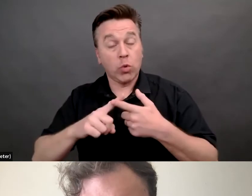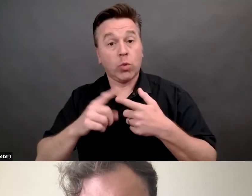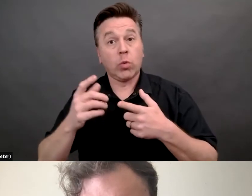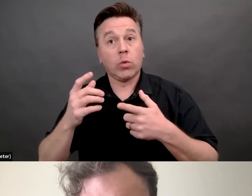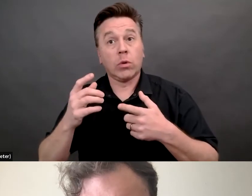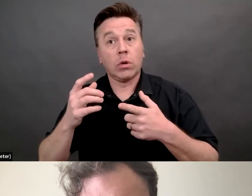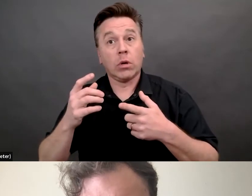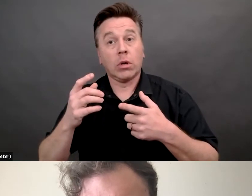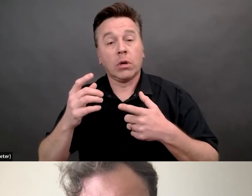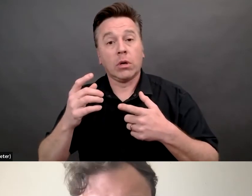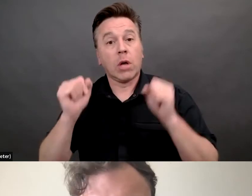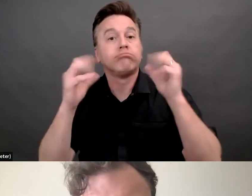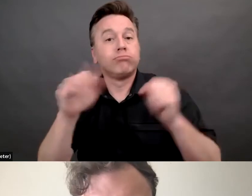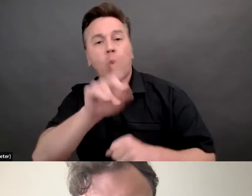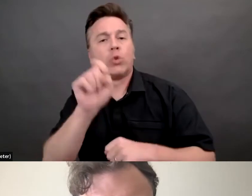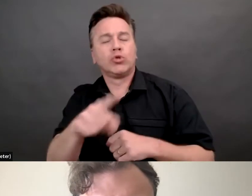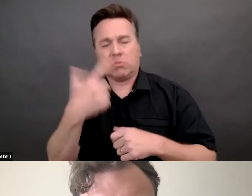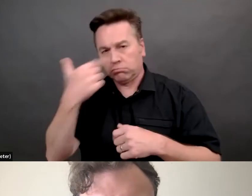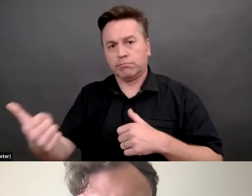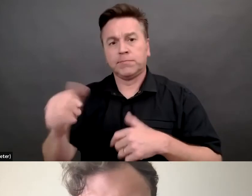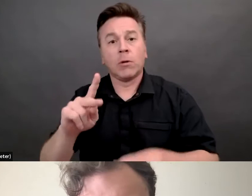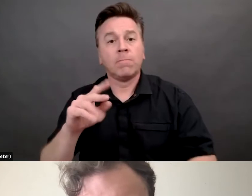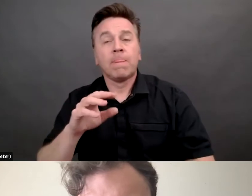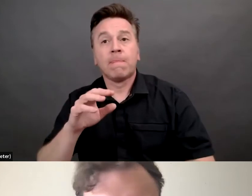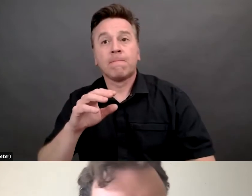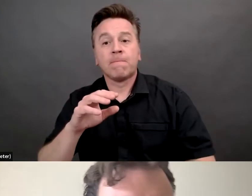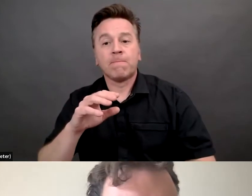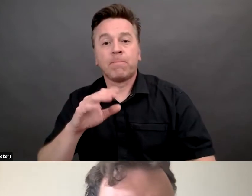to sign your question.